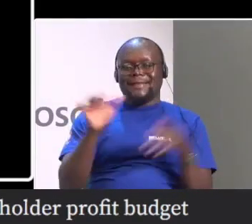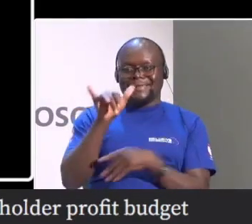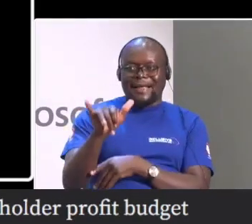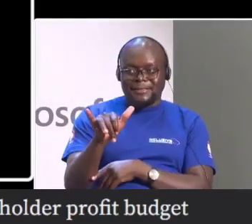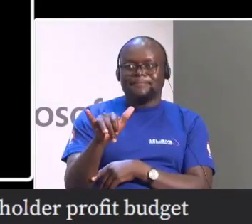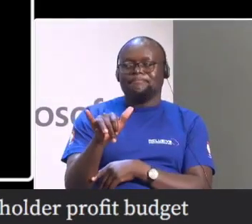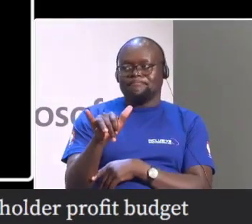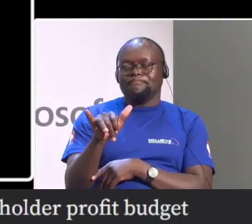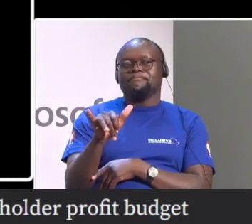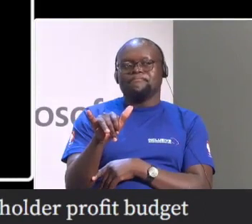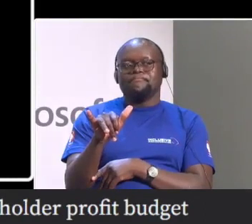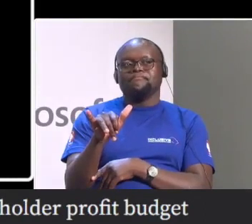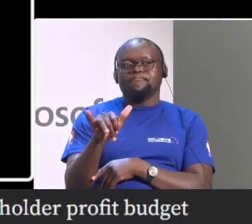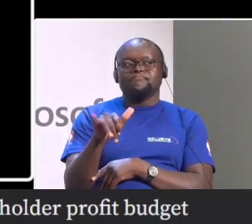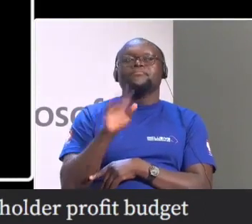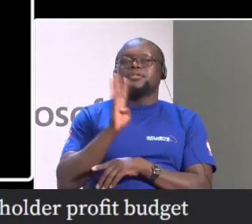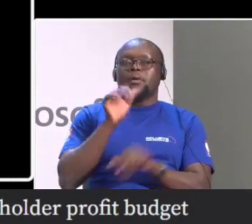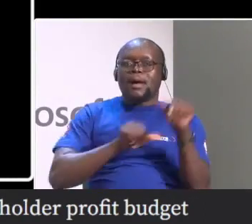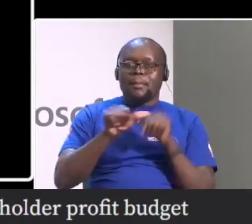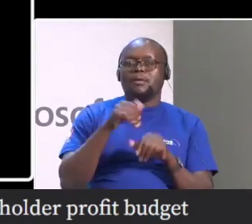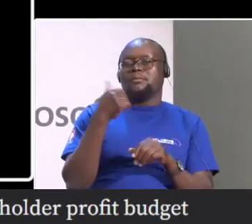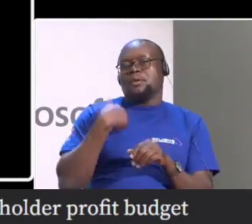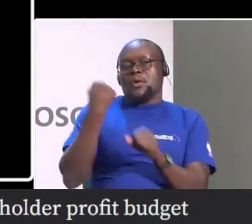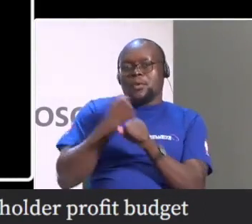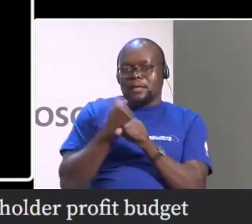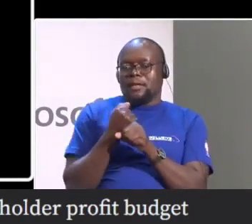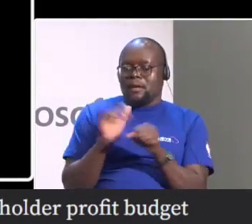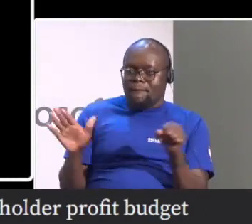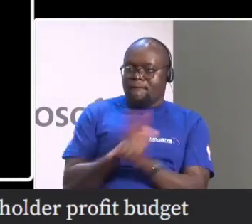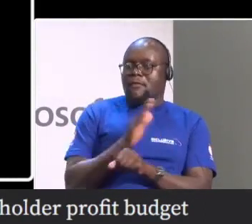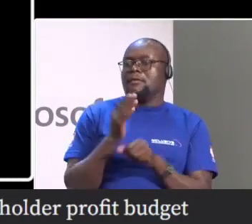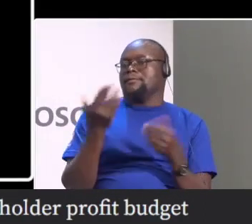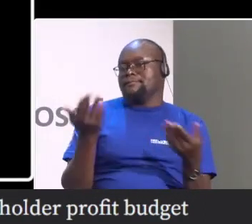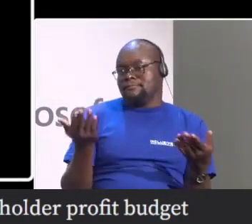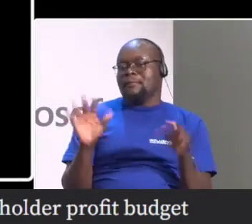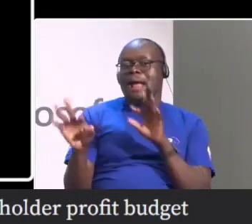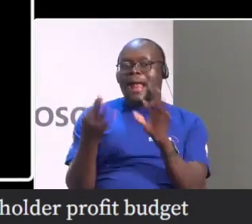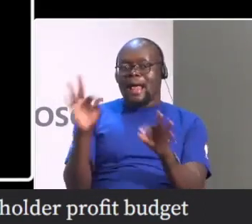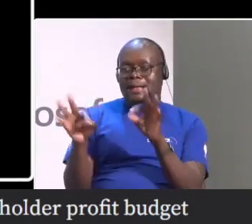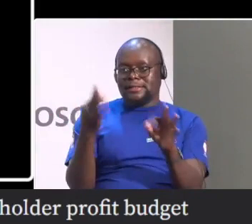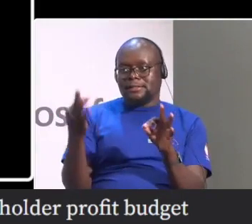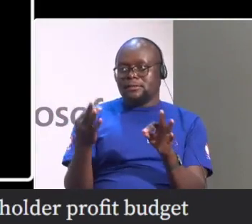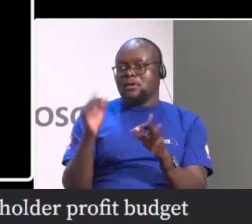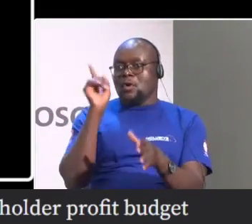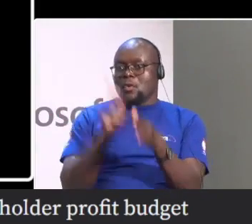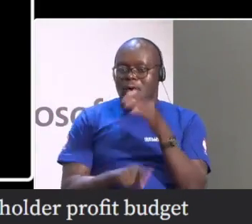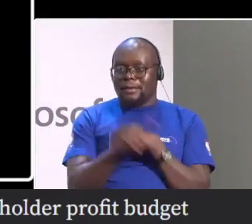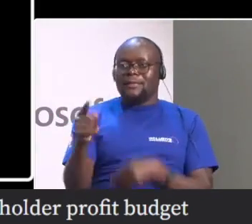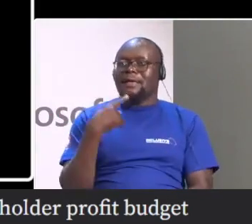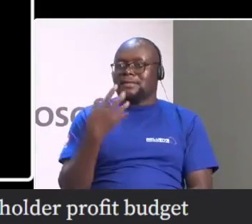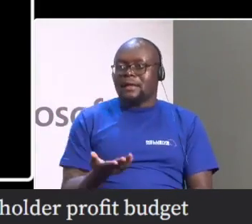they spoke about, and we did a whole kind of neuroscience analysis on what they